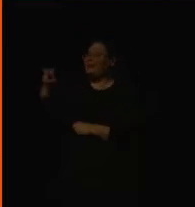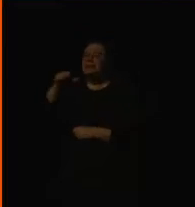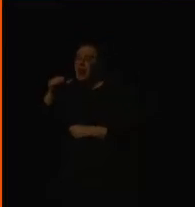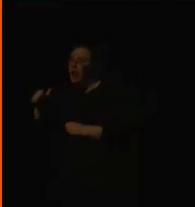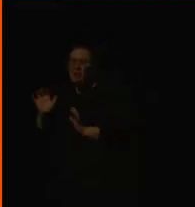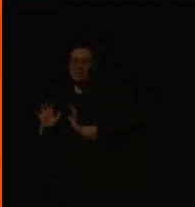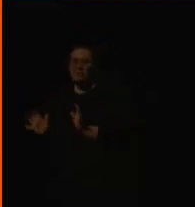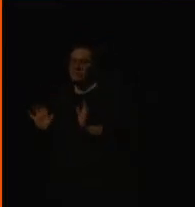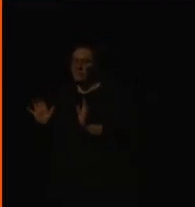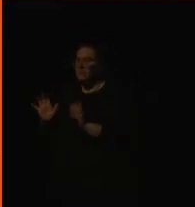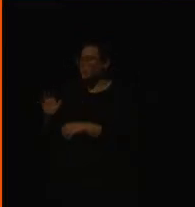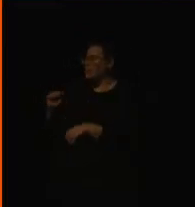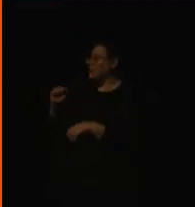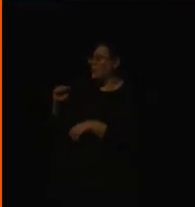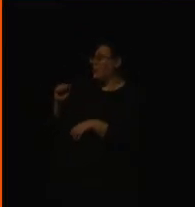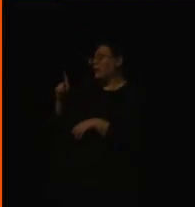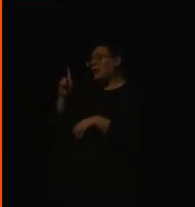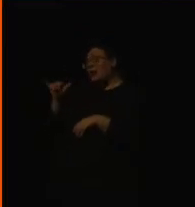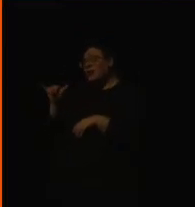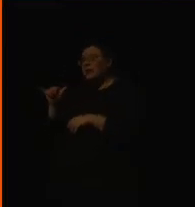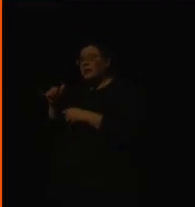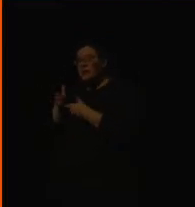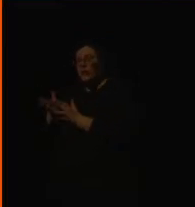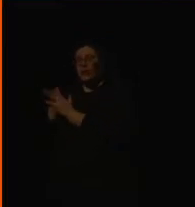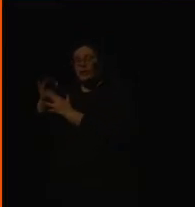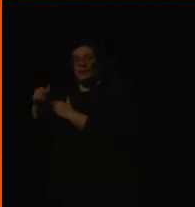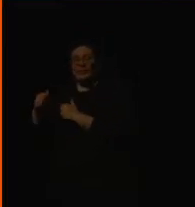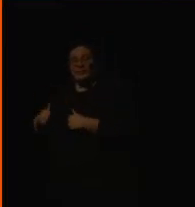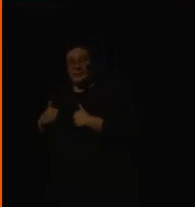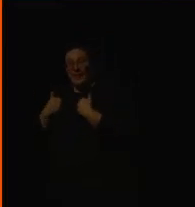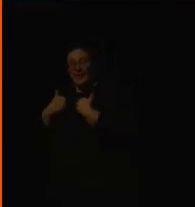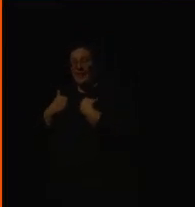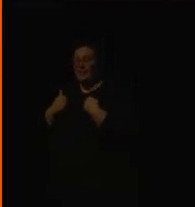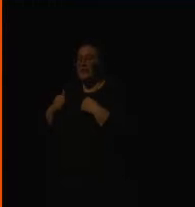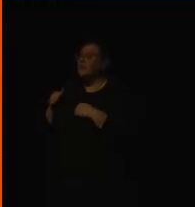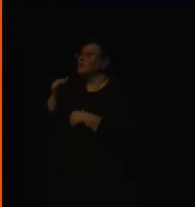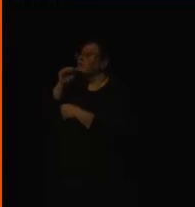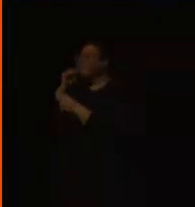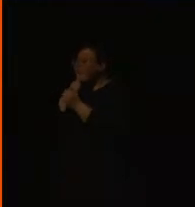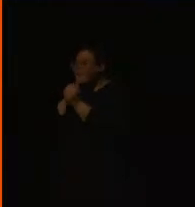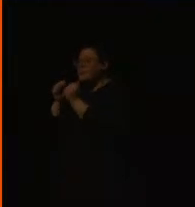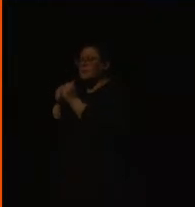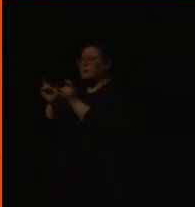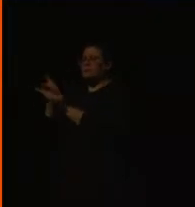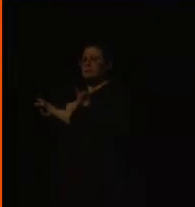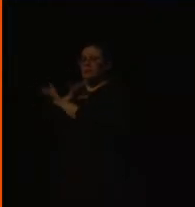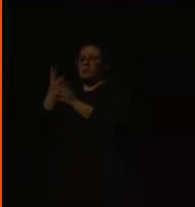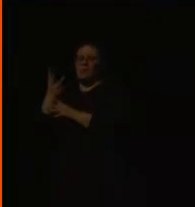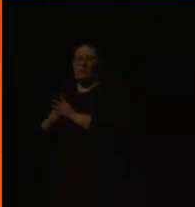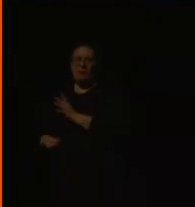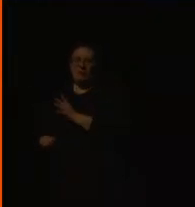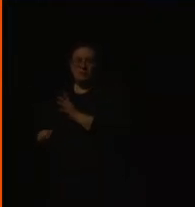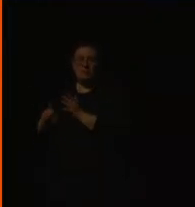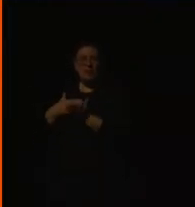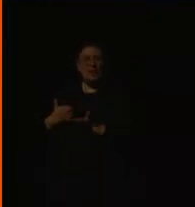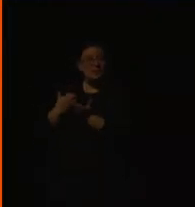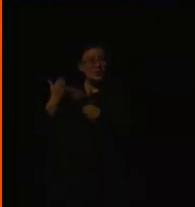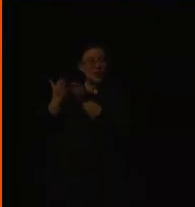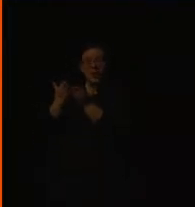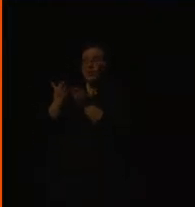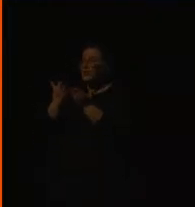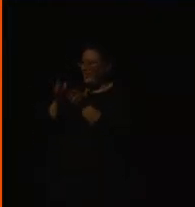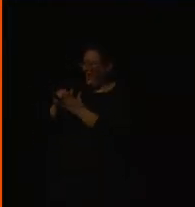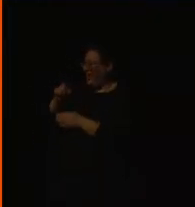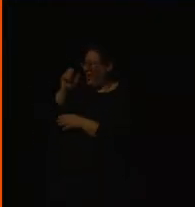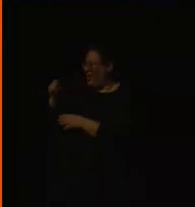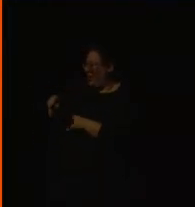Ady's greatest strength in this life was discovered in great loss. So I'd like to suggest how you might answer that